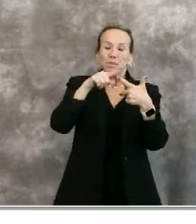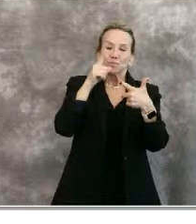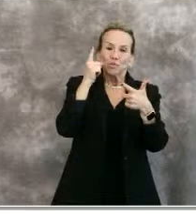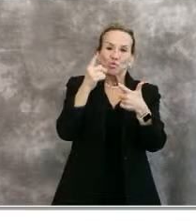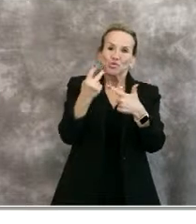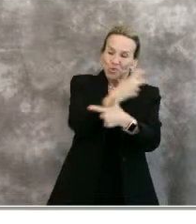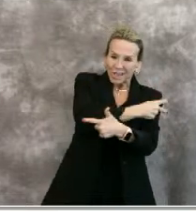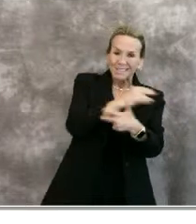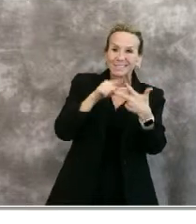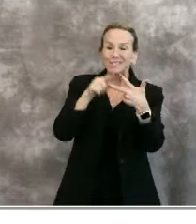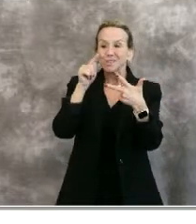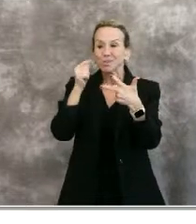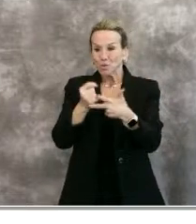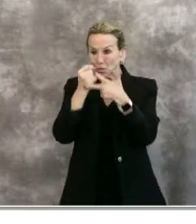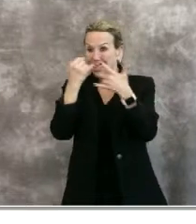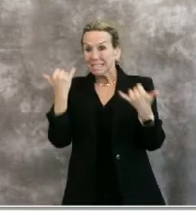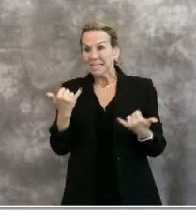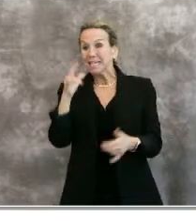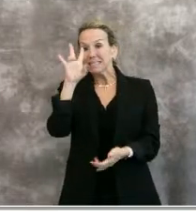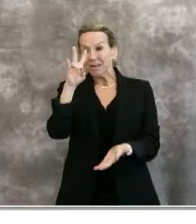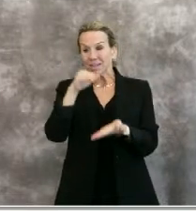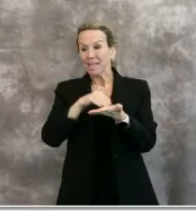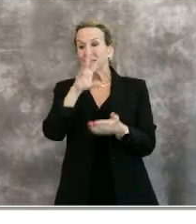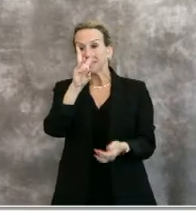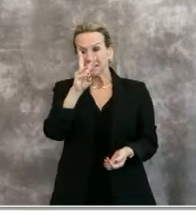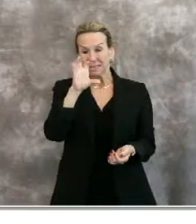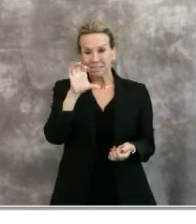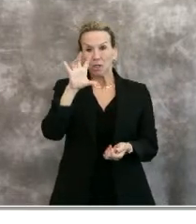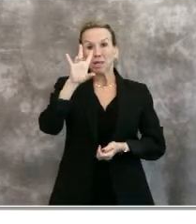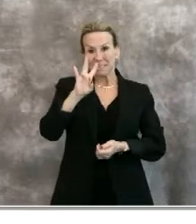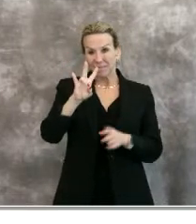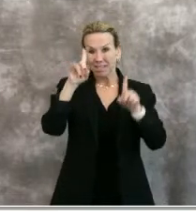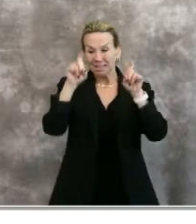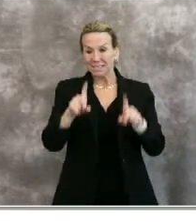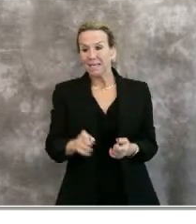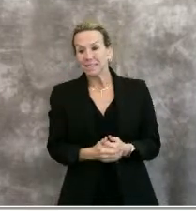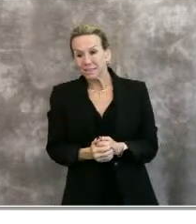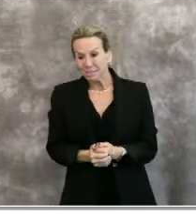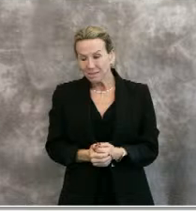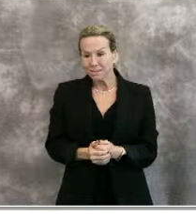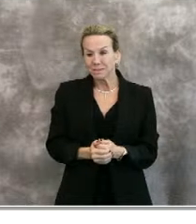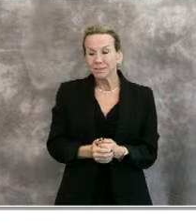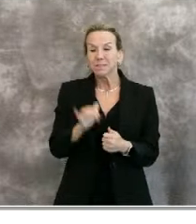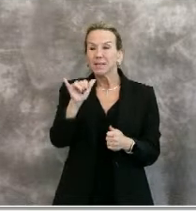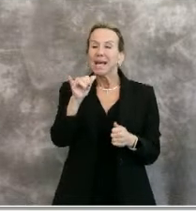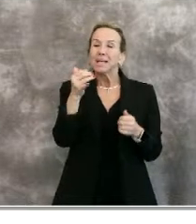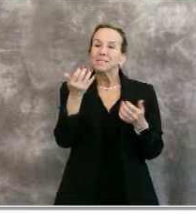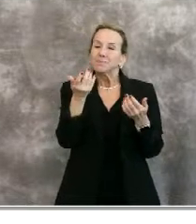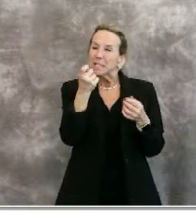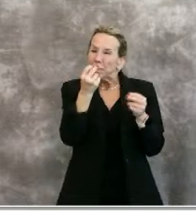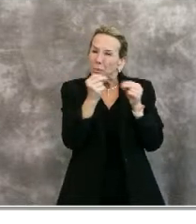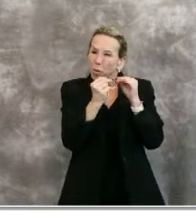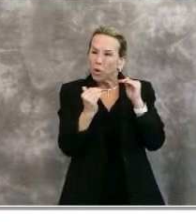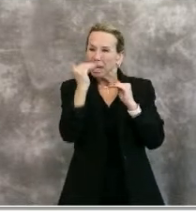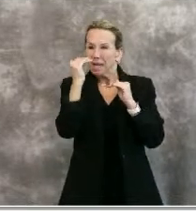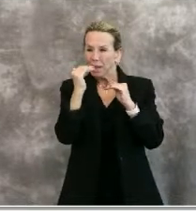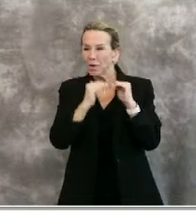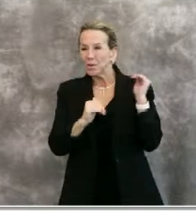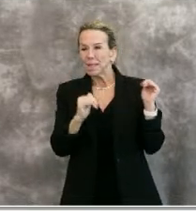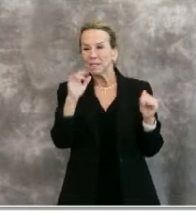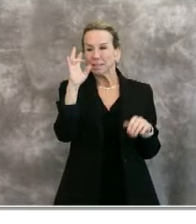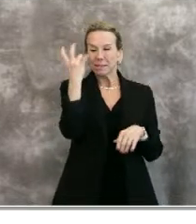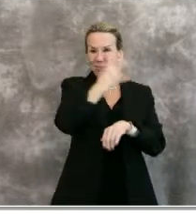reporting 7,607 tests conducted. That is slightly above our 7-day average, which we have